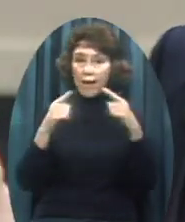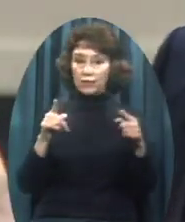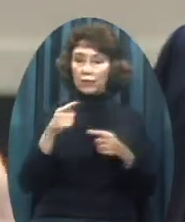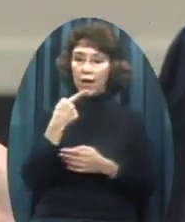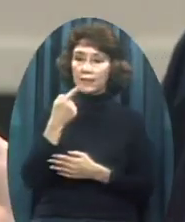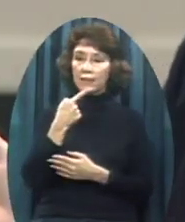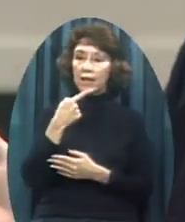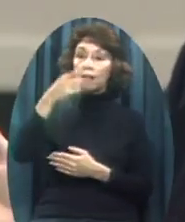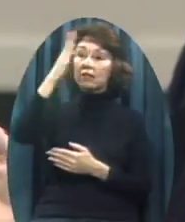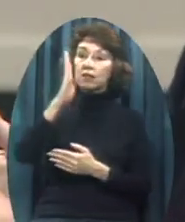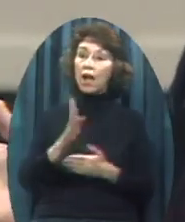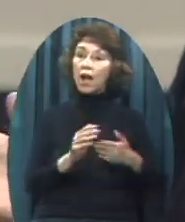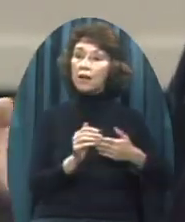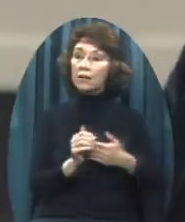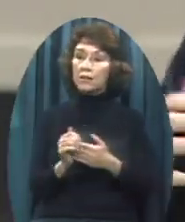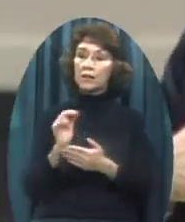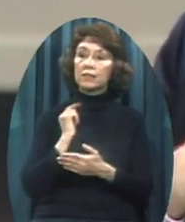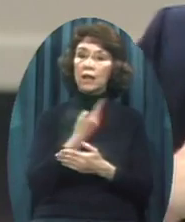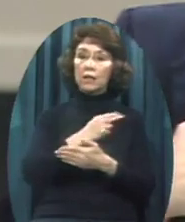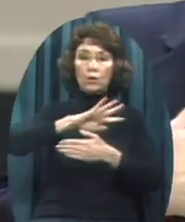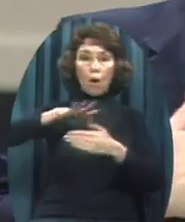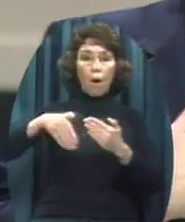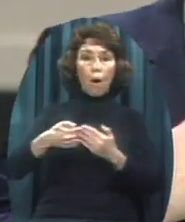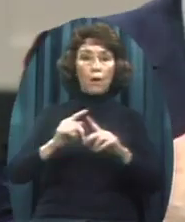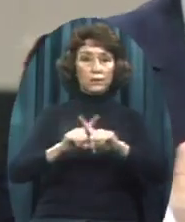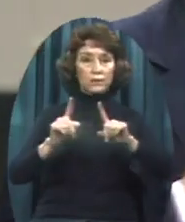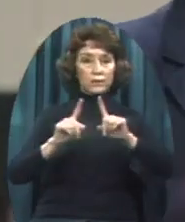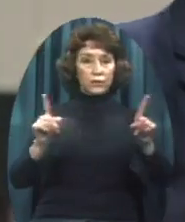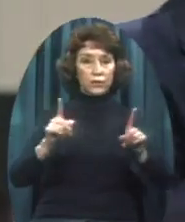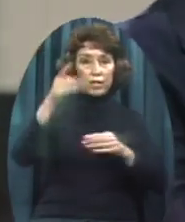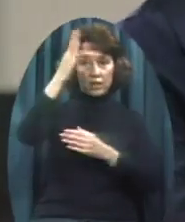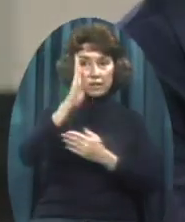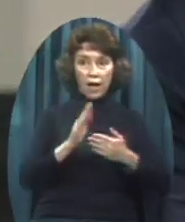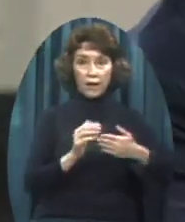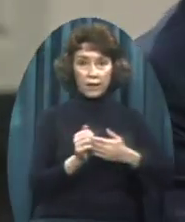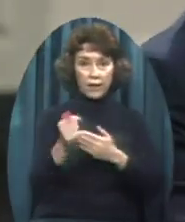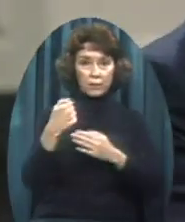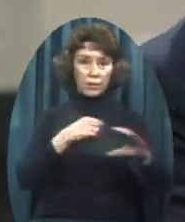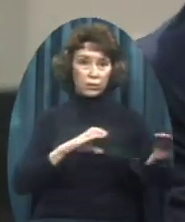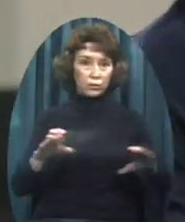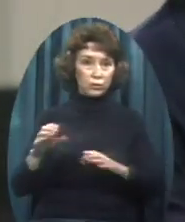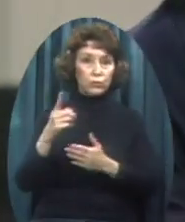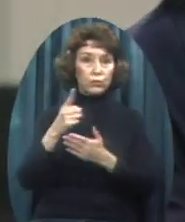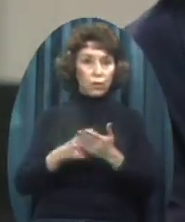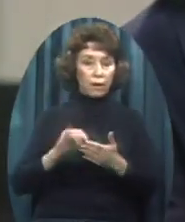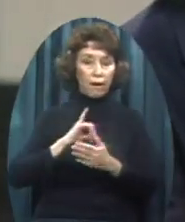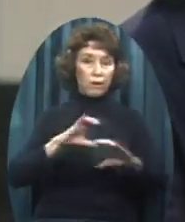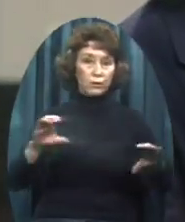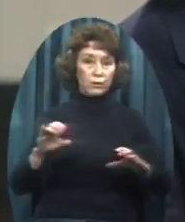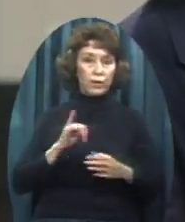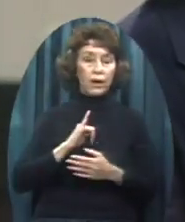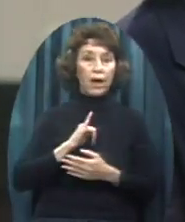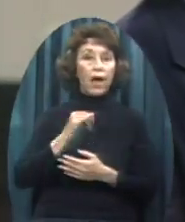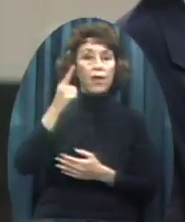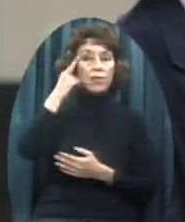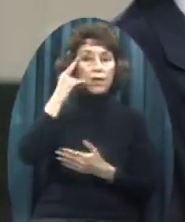all differently. God has led me to do what I'm doing, and I'm sure that brother feels that God is leading him to do what he's doing. He